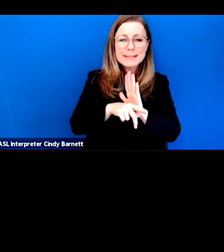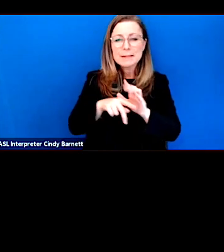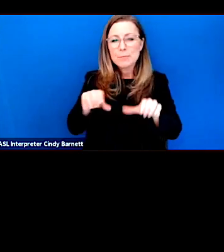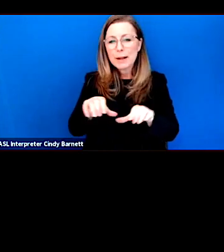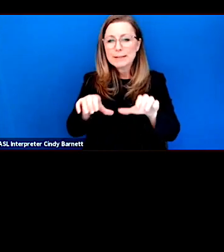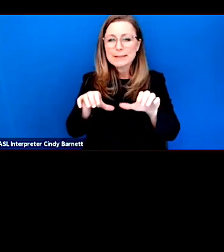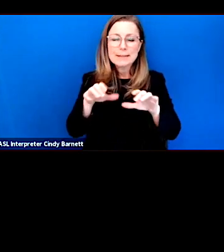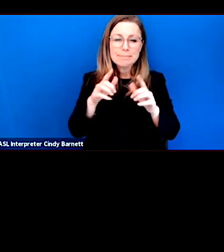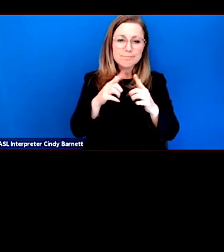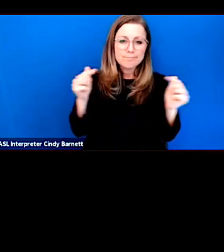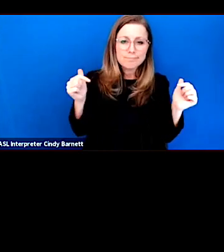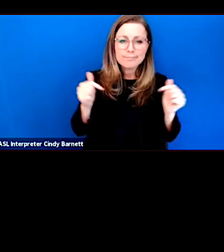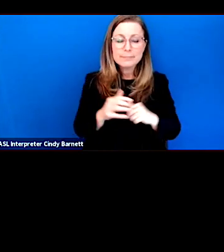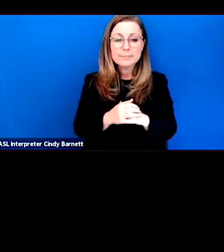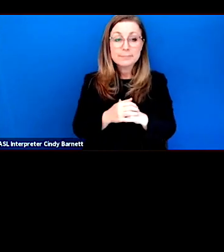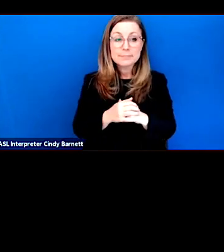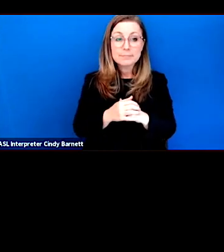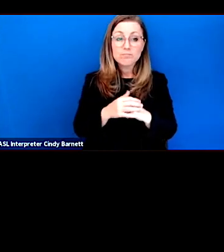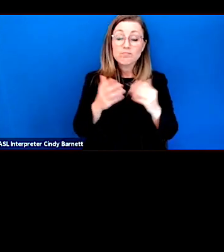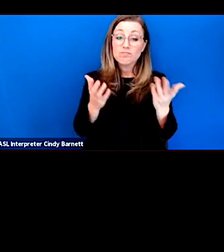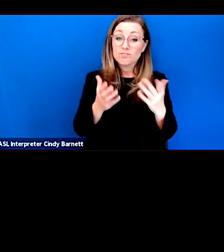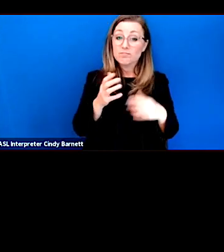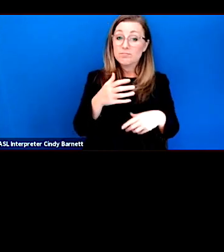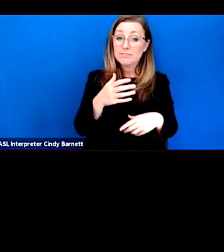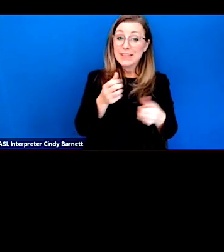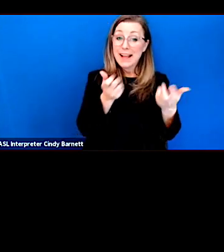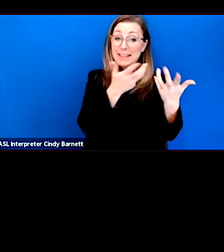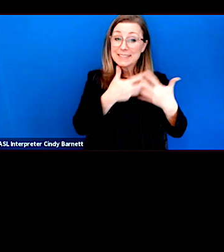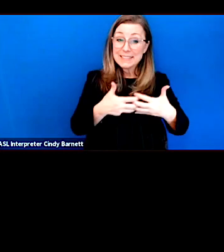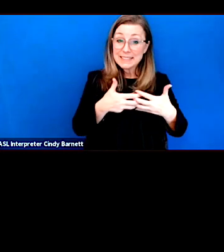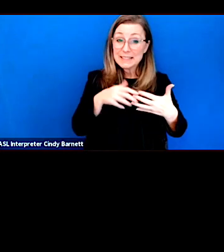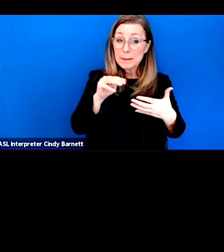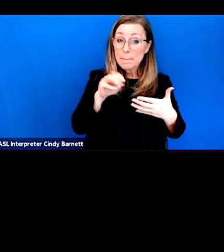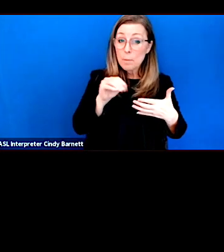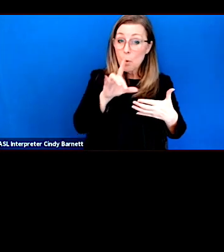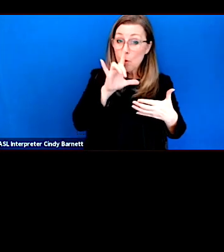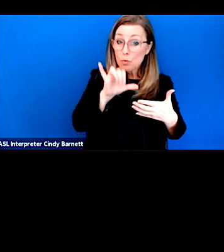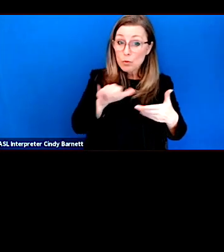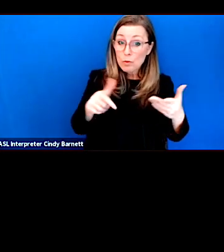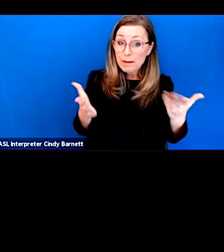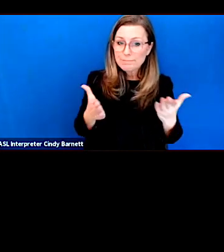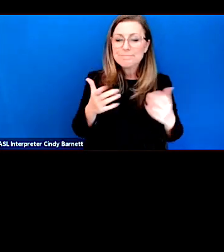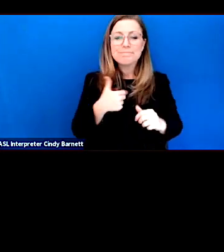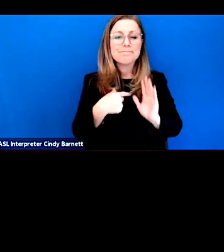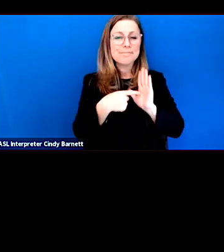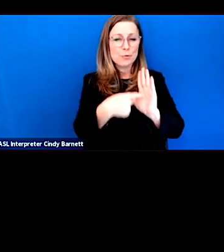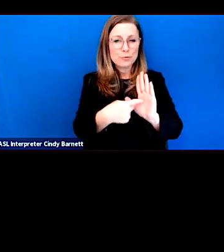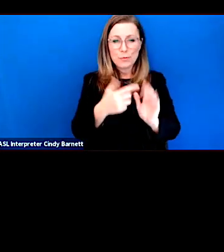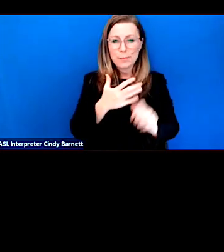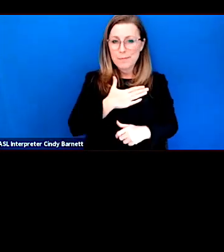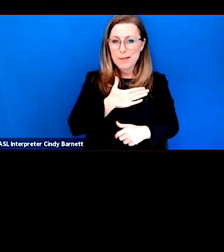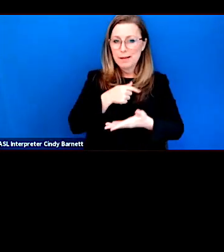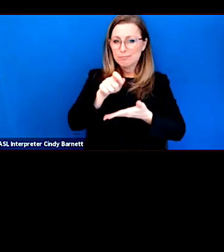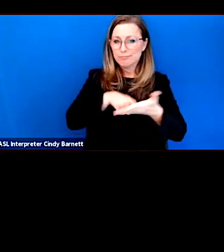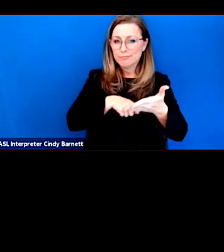So what does a synthesis memo look like? I will now show you a synthesis memo that I wrote for the 2012 article written by